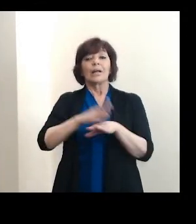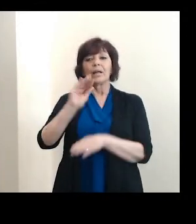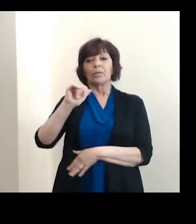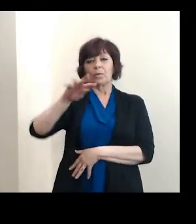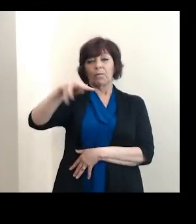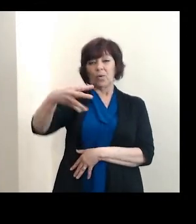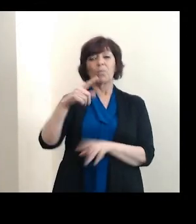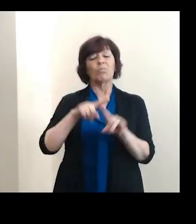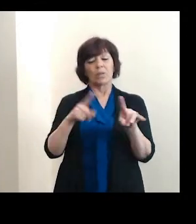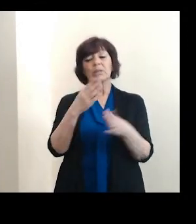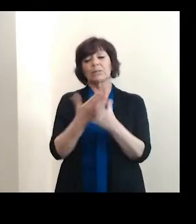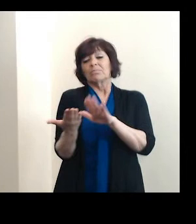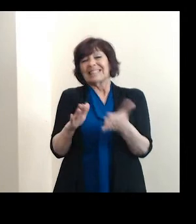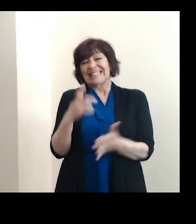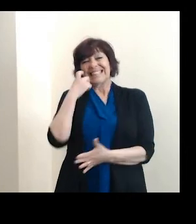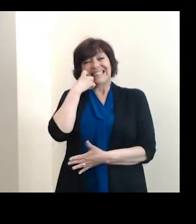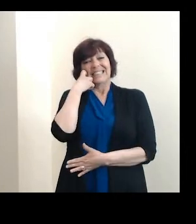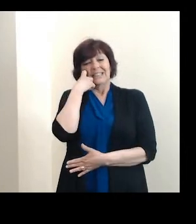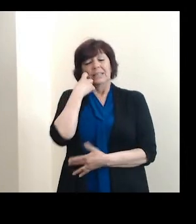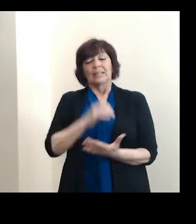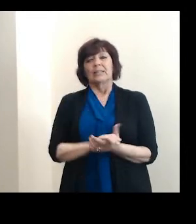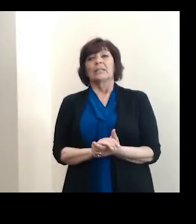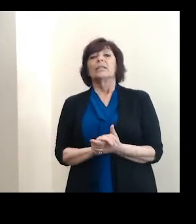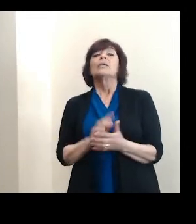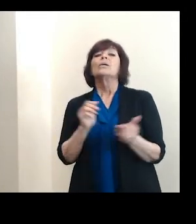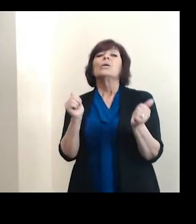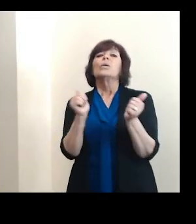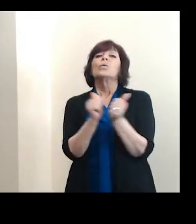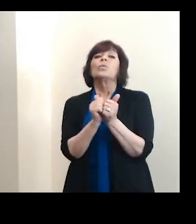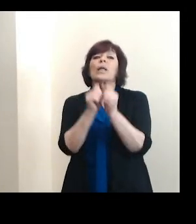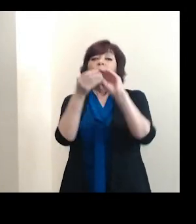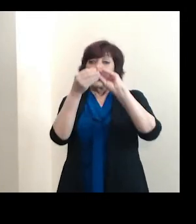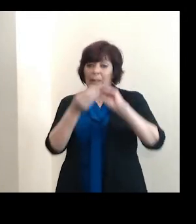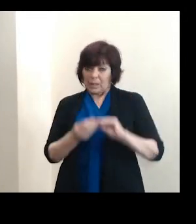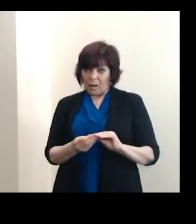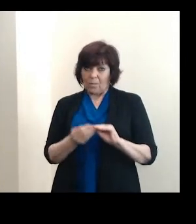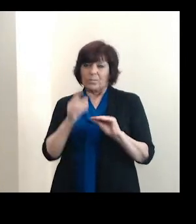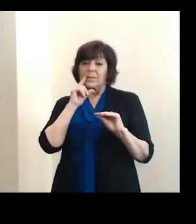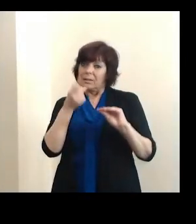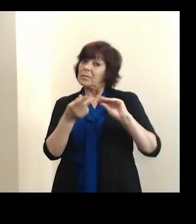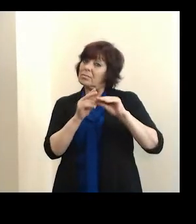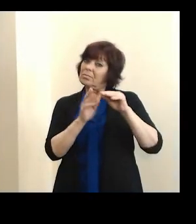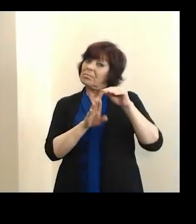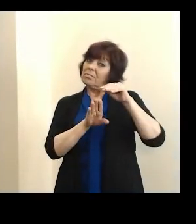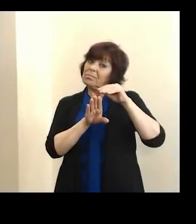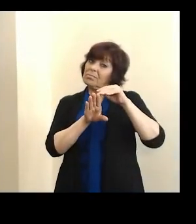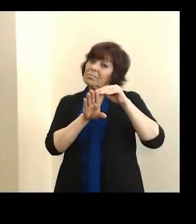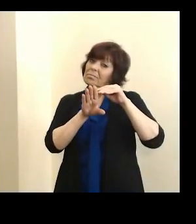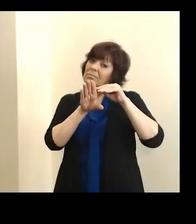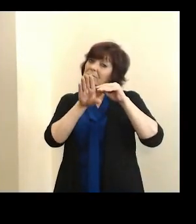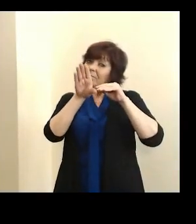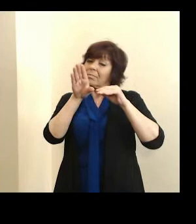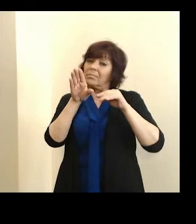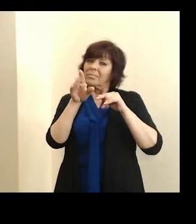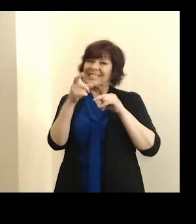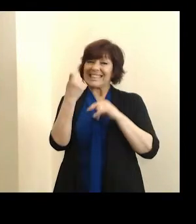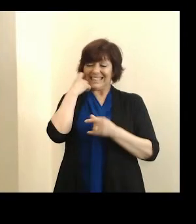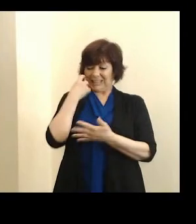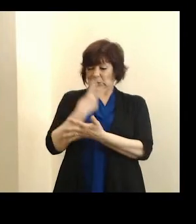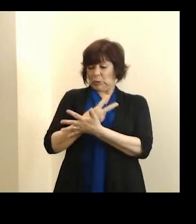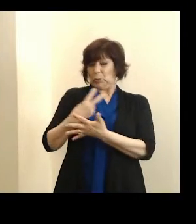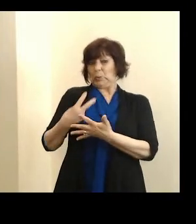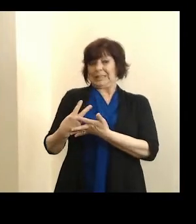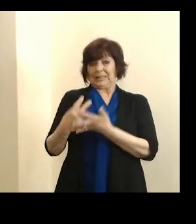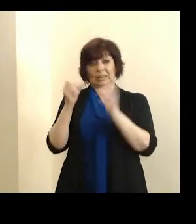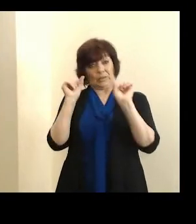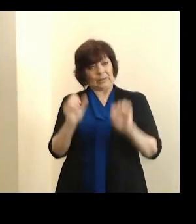deaths recently in area hospitals. And when it comes to the patient numbers, they are going up. This is the last 2 weeks as we look at